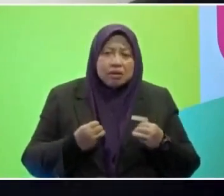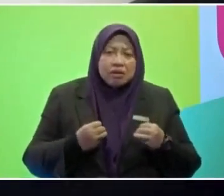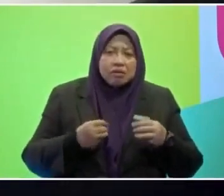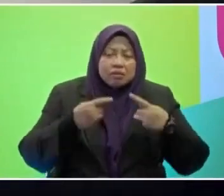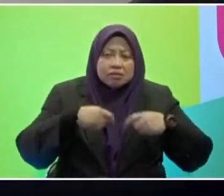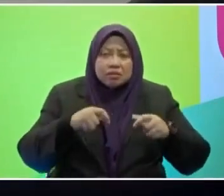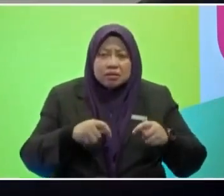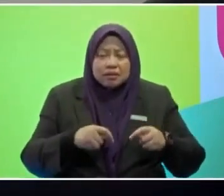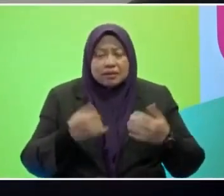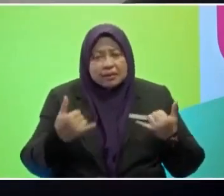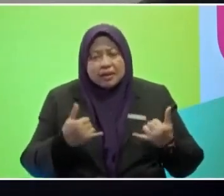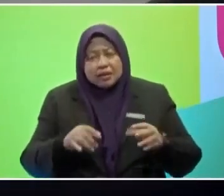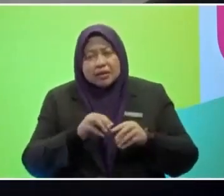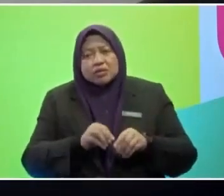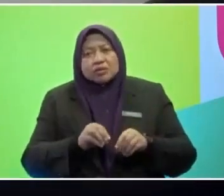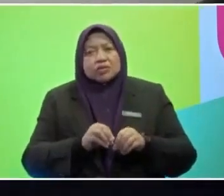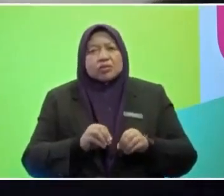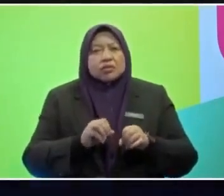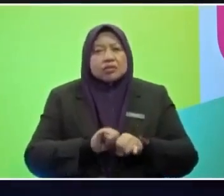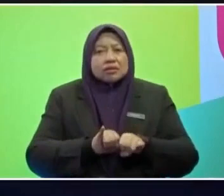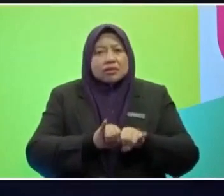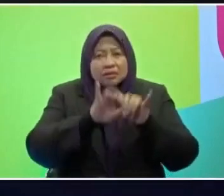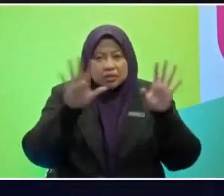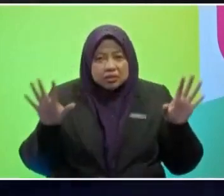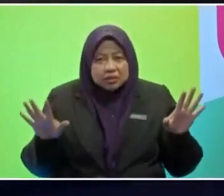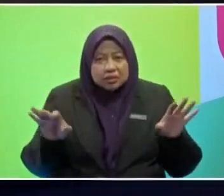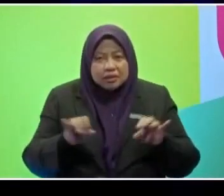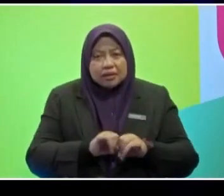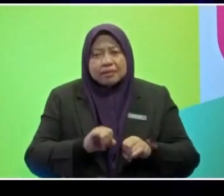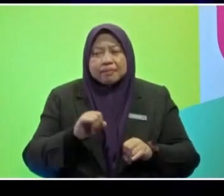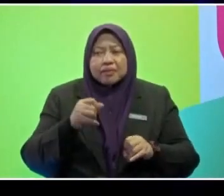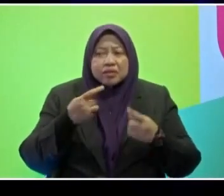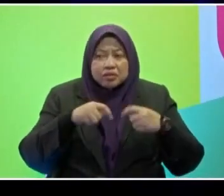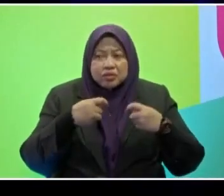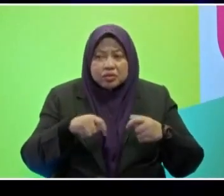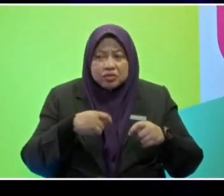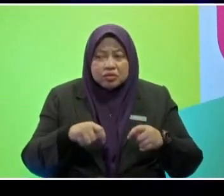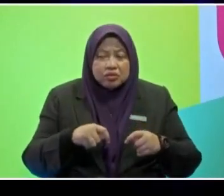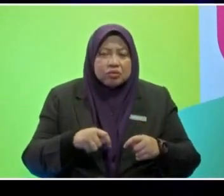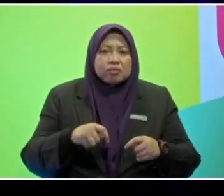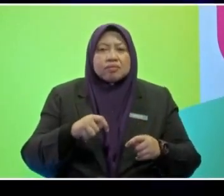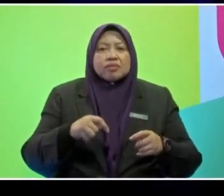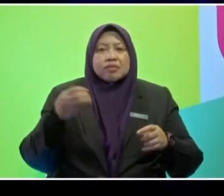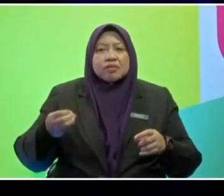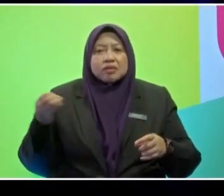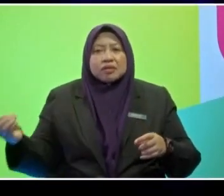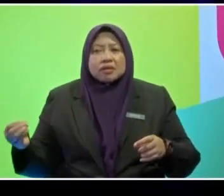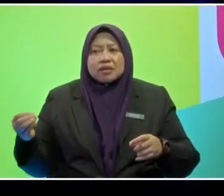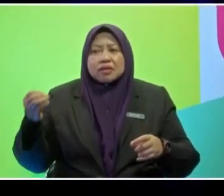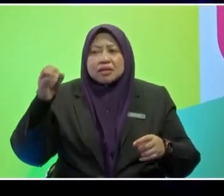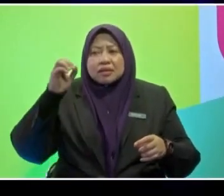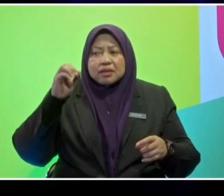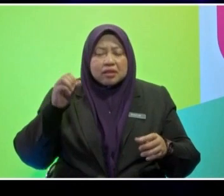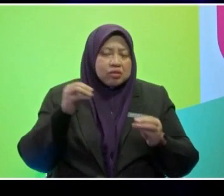we try the one that is very clear there, on the right-hand side? Right on the right-hand side. Okay, let's try the